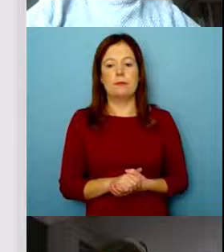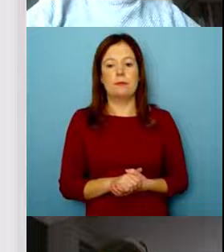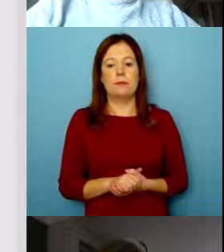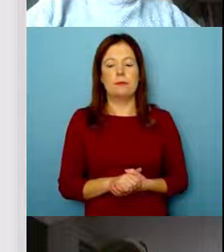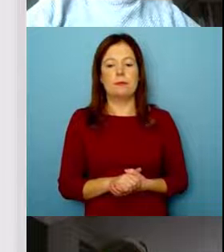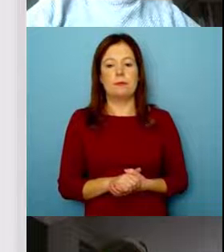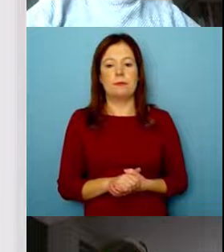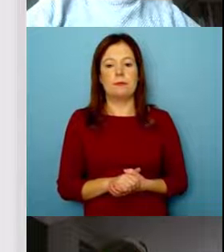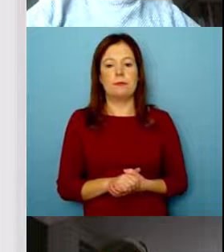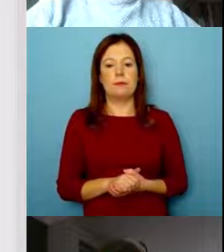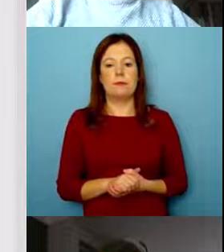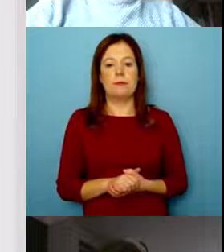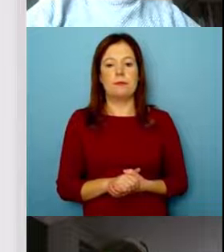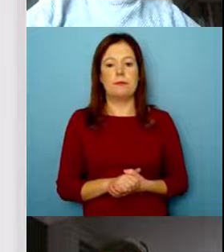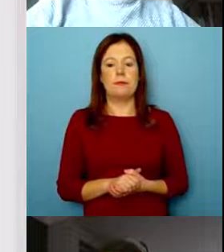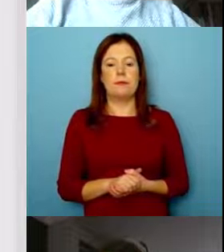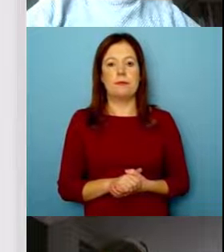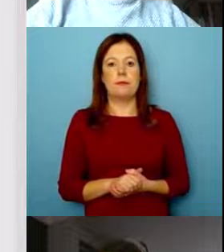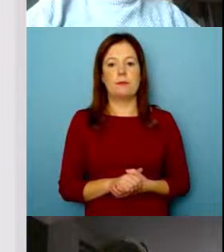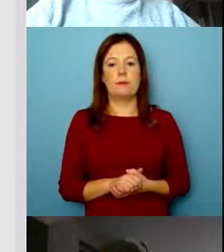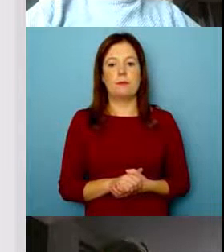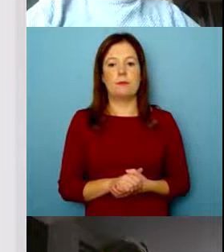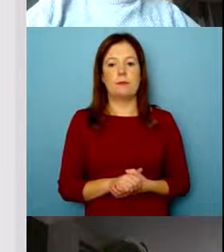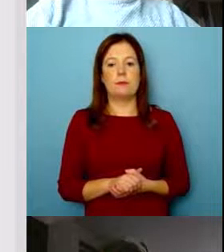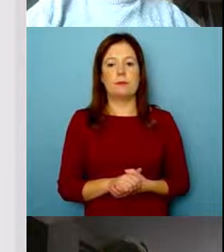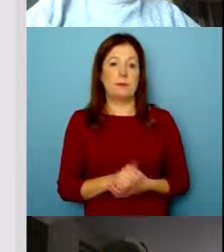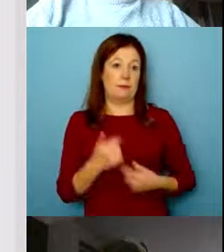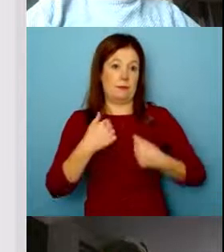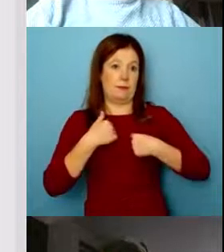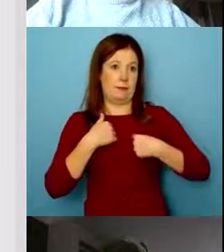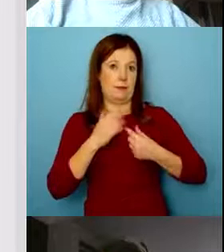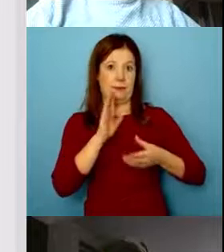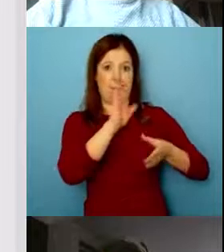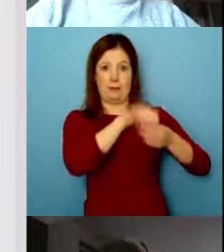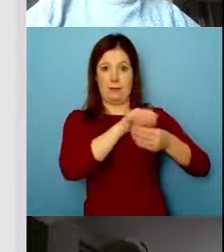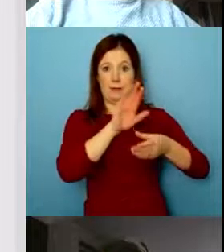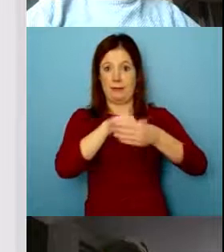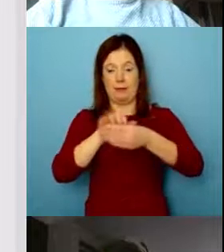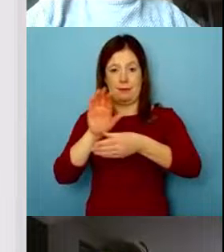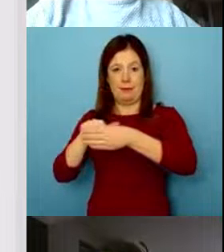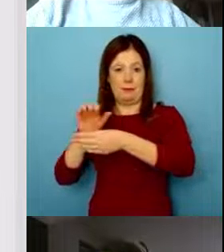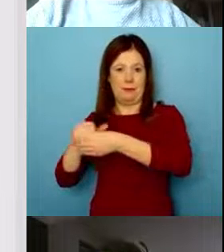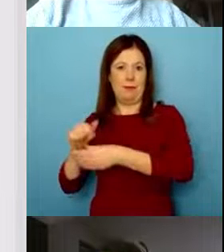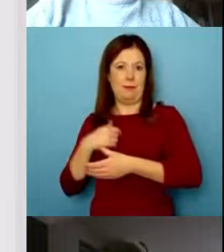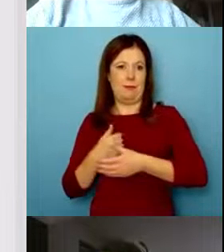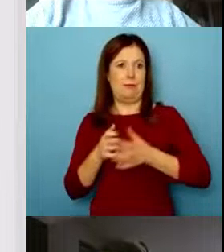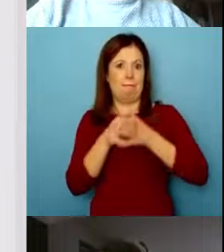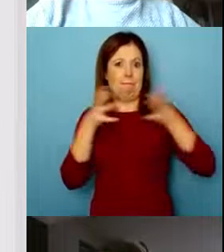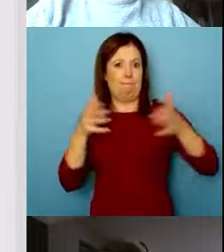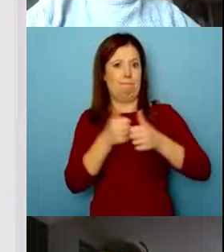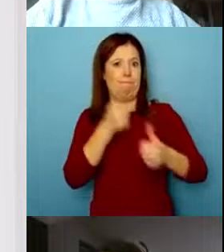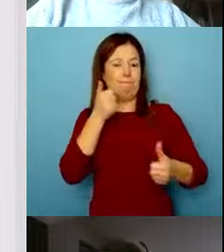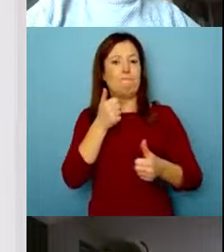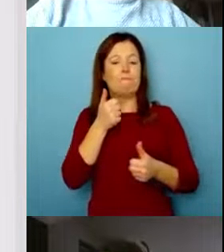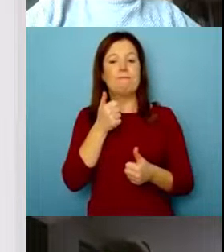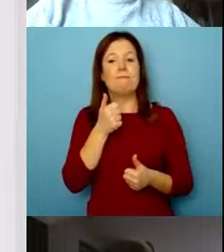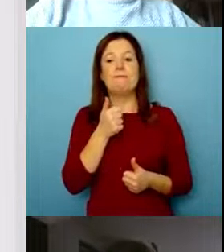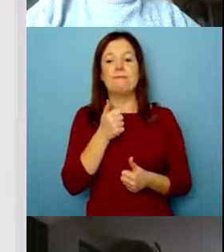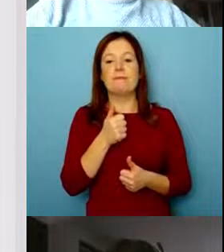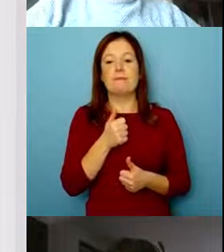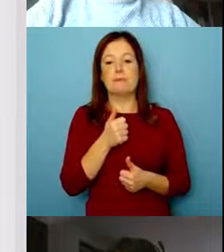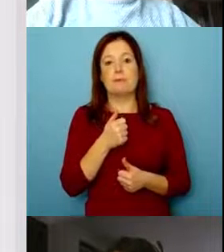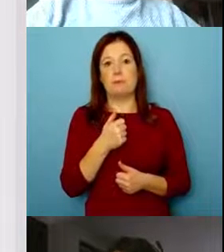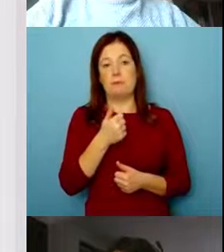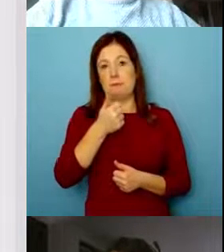So in the context of us having broad market reach through the Freeview Play platform, and in the context of